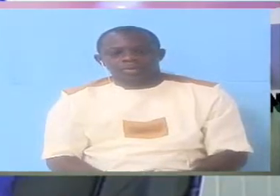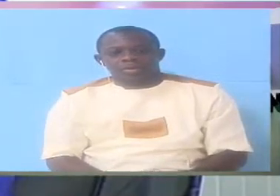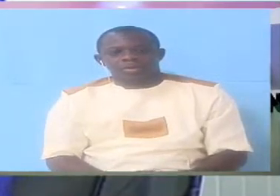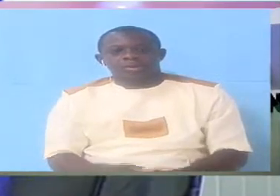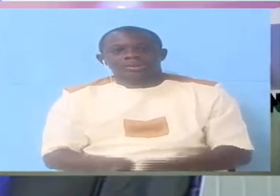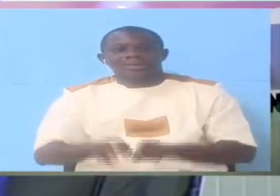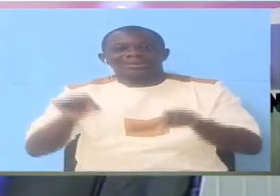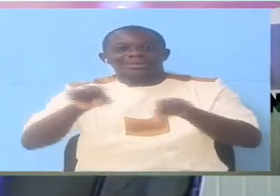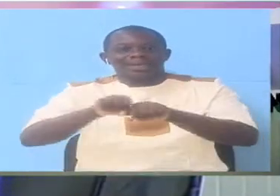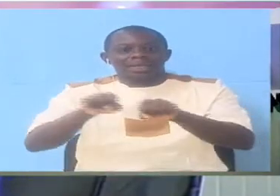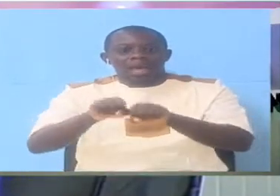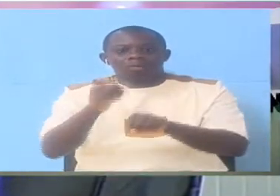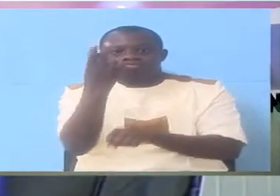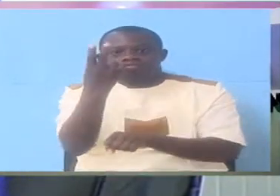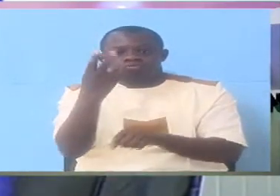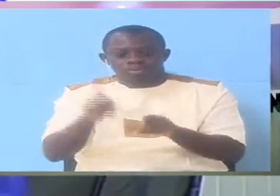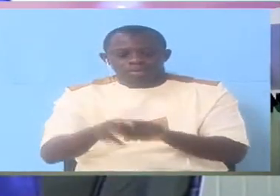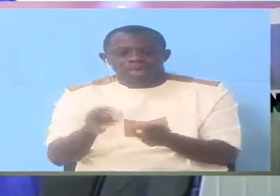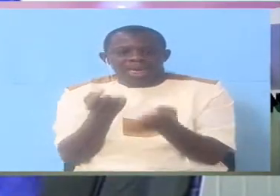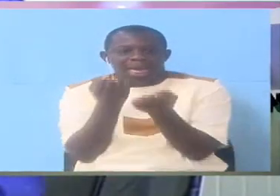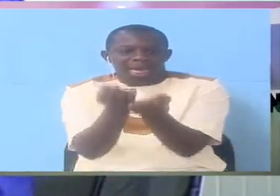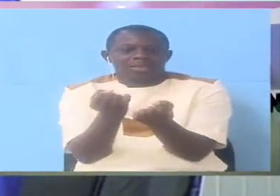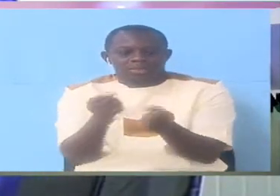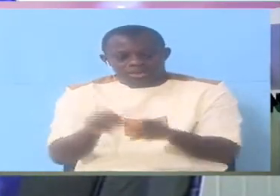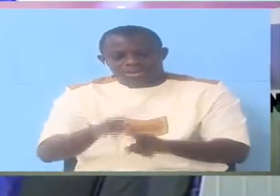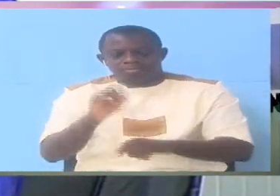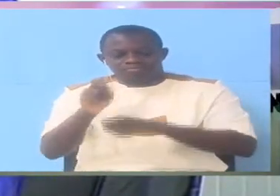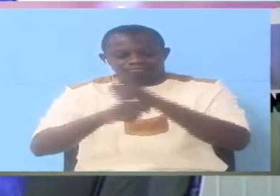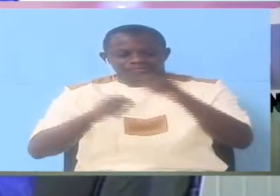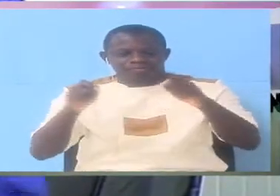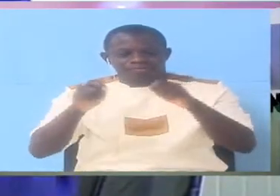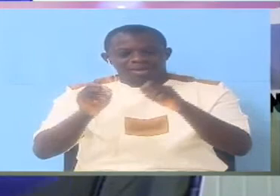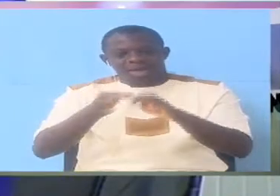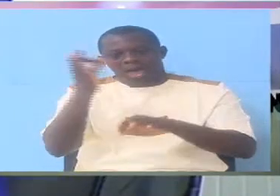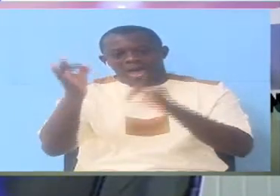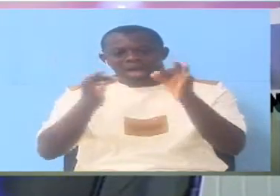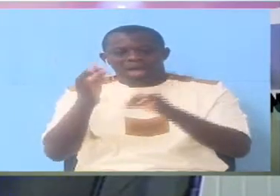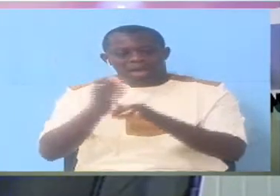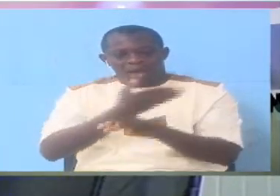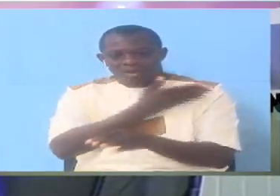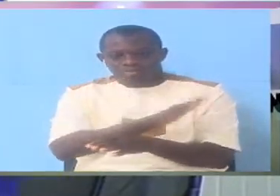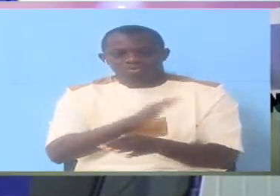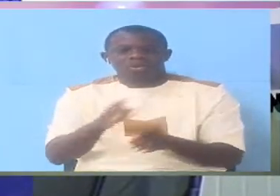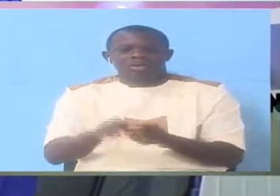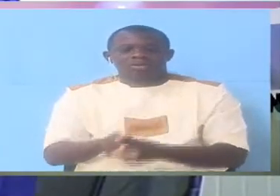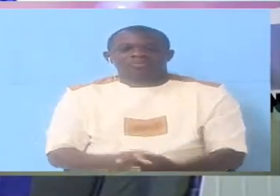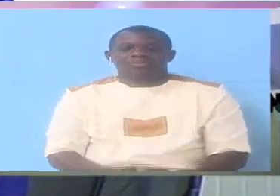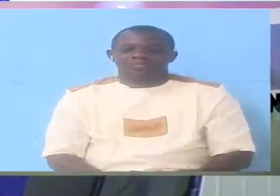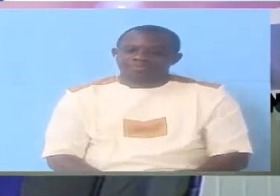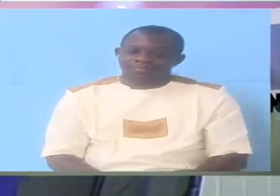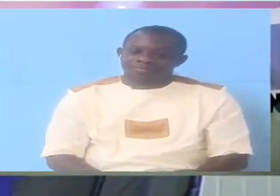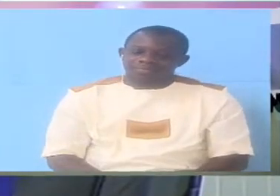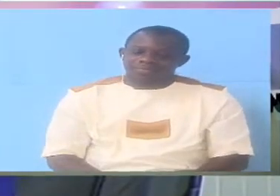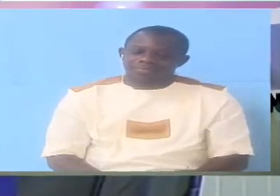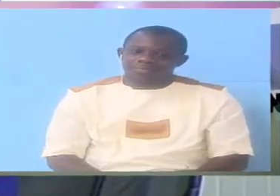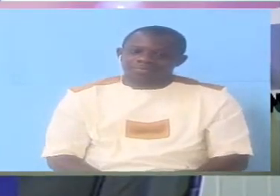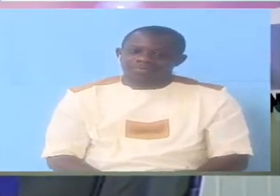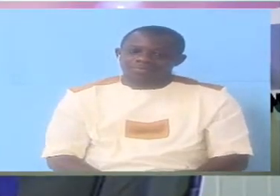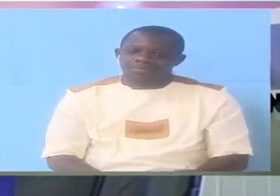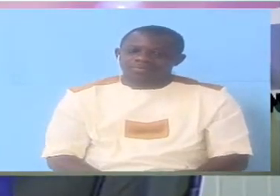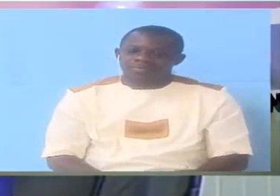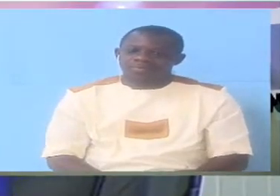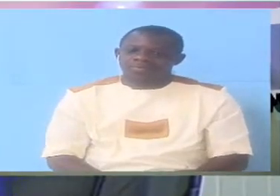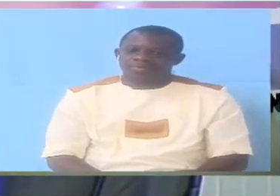The two Senegalese had their hands untied. Yeah. Then somebody imagine Kairaba